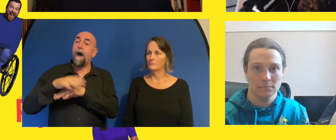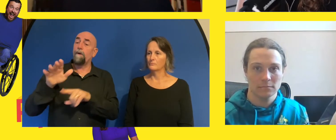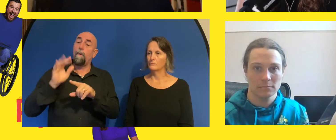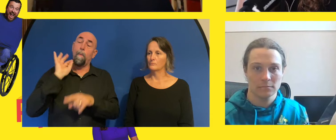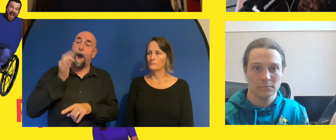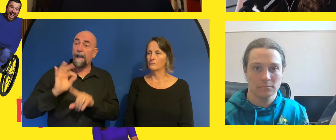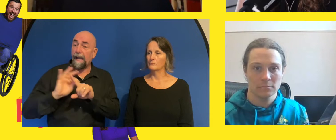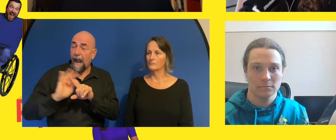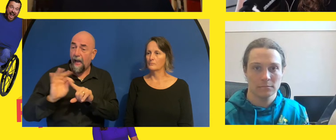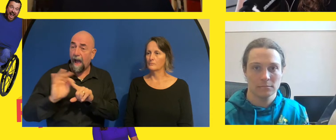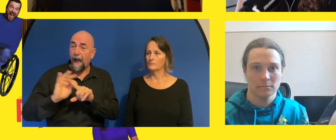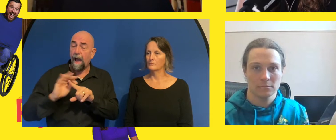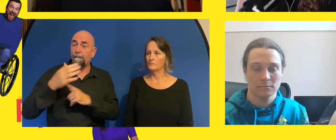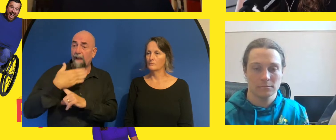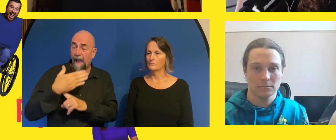affected you?